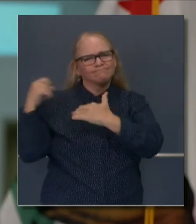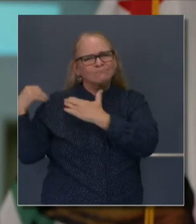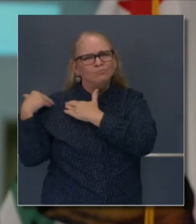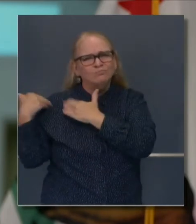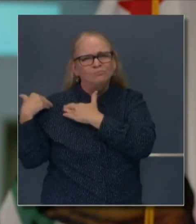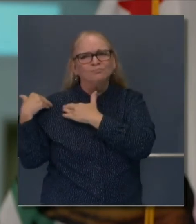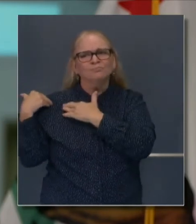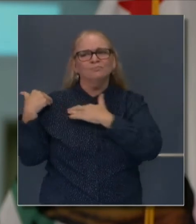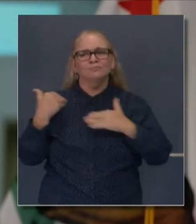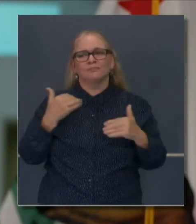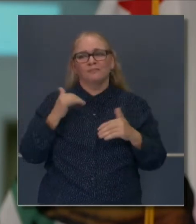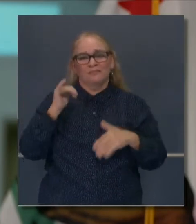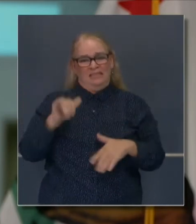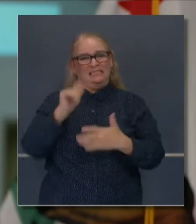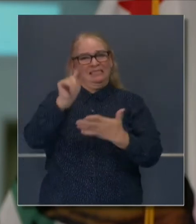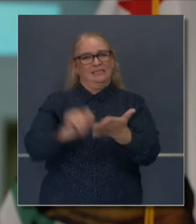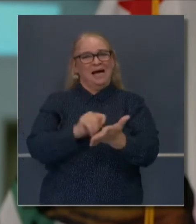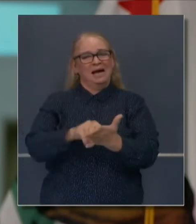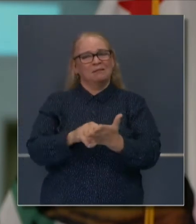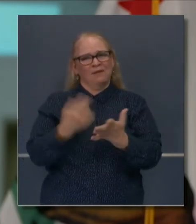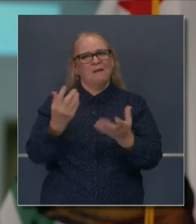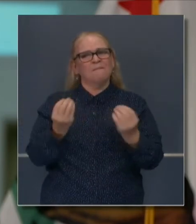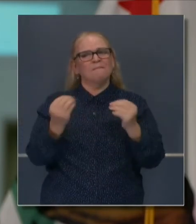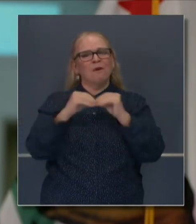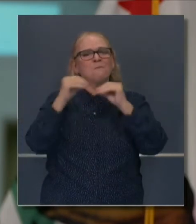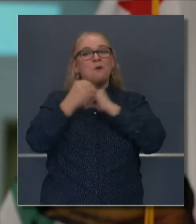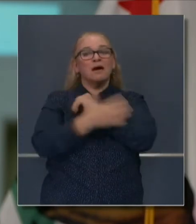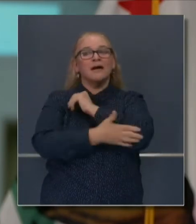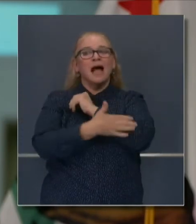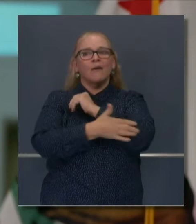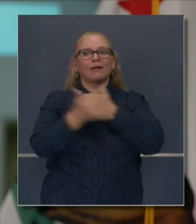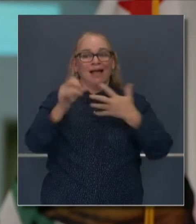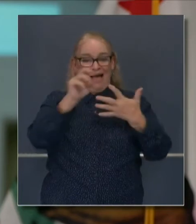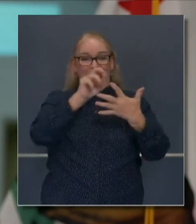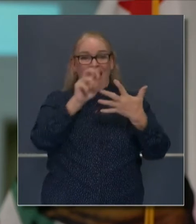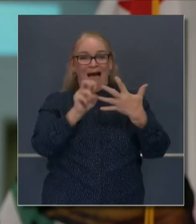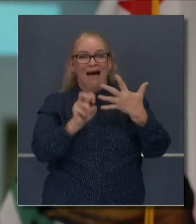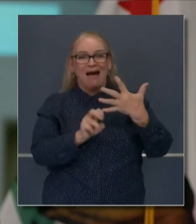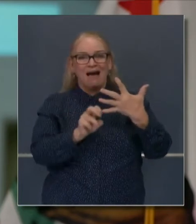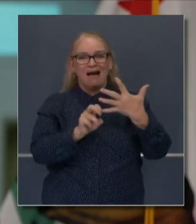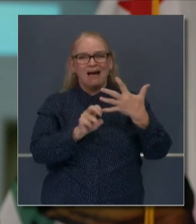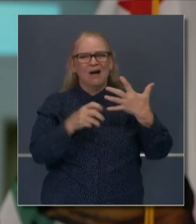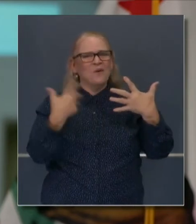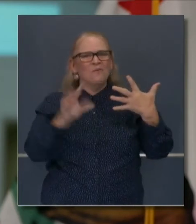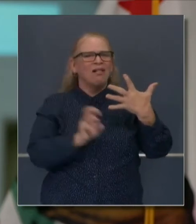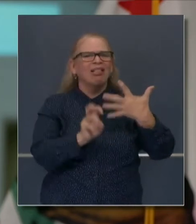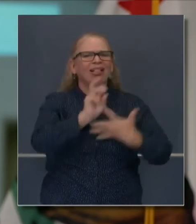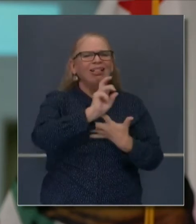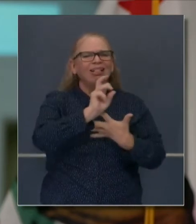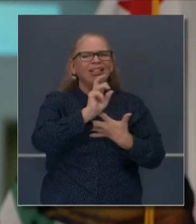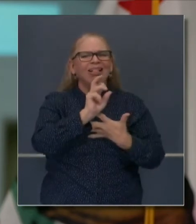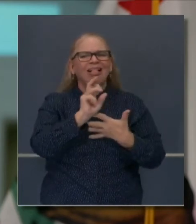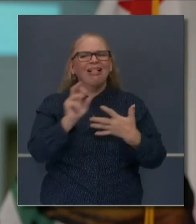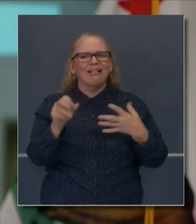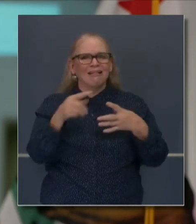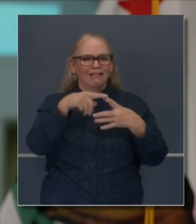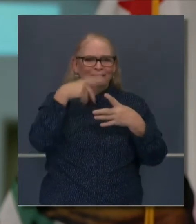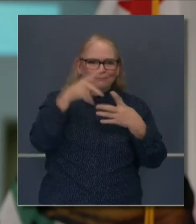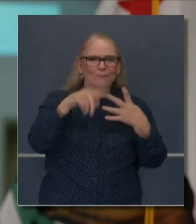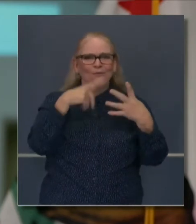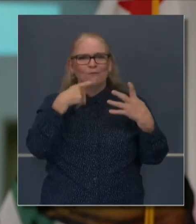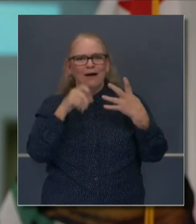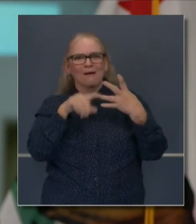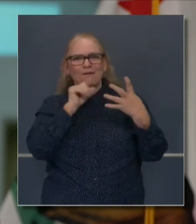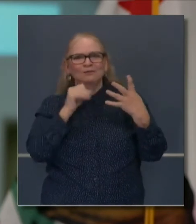vulnerable period of time where more and more counties moving out of purple into red, into orange and yellow tiers, more and more